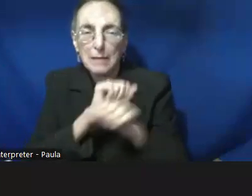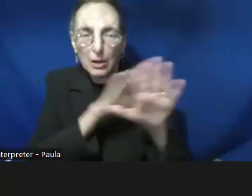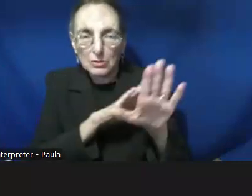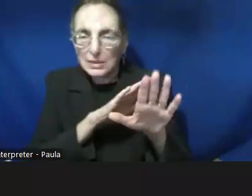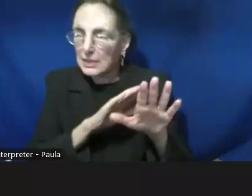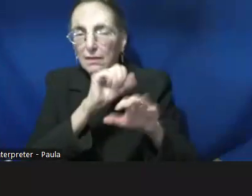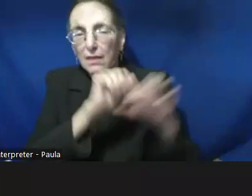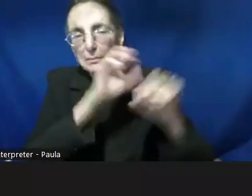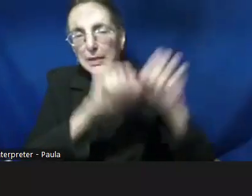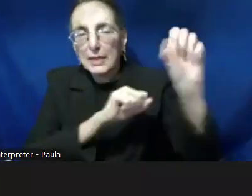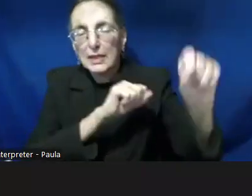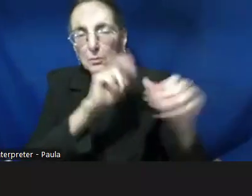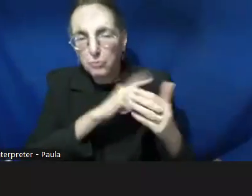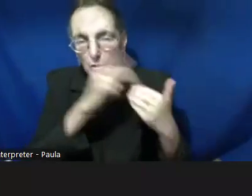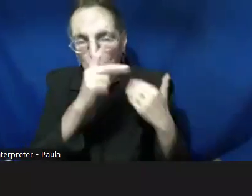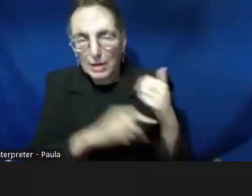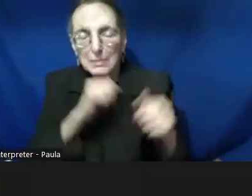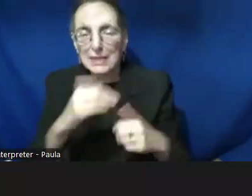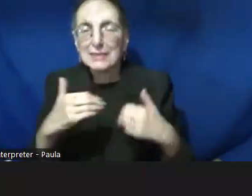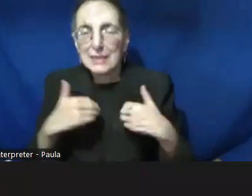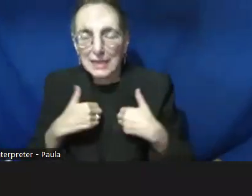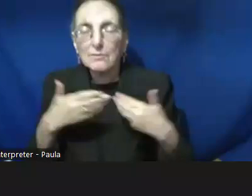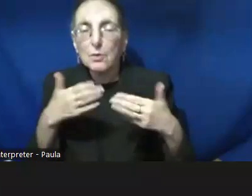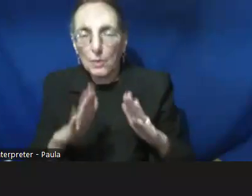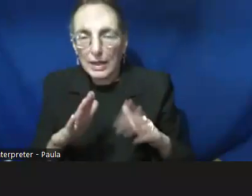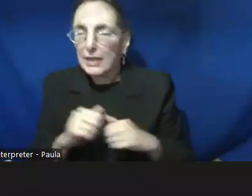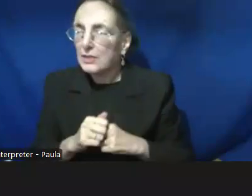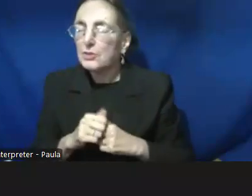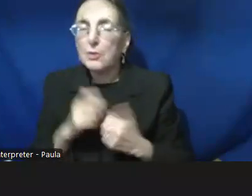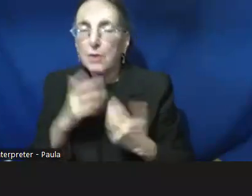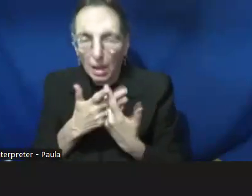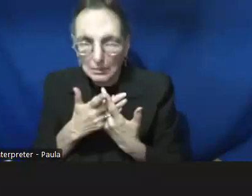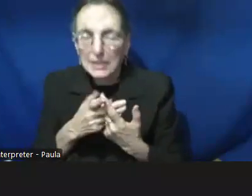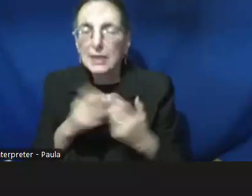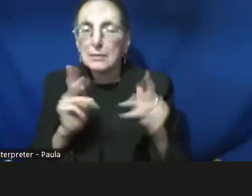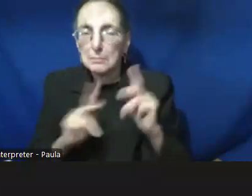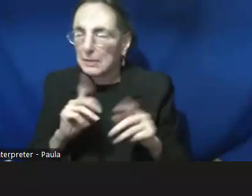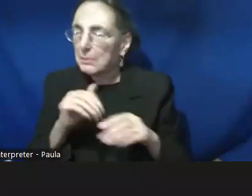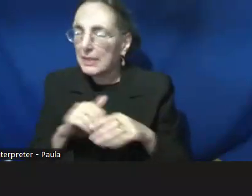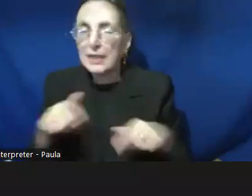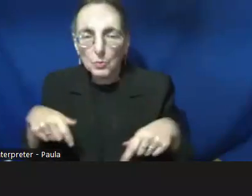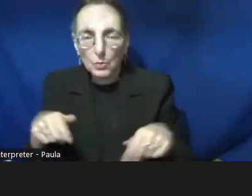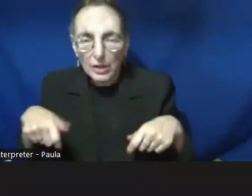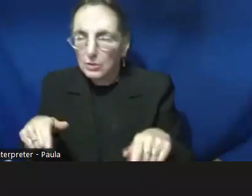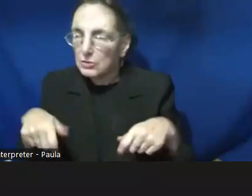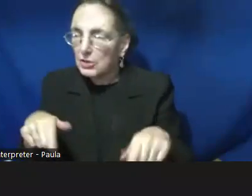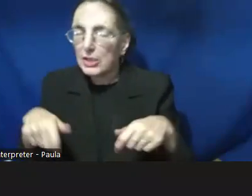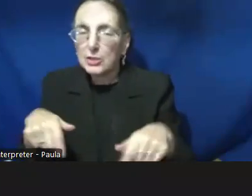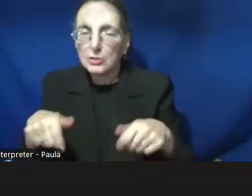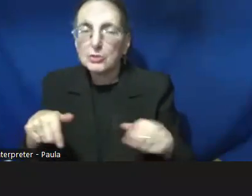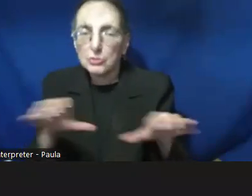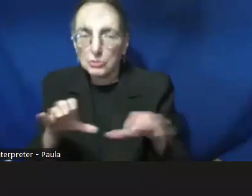program that doesn't have a way to accommodate people in wheelchairs to do mountain climbing. That's a